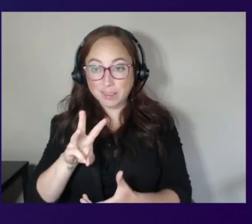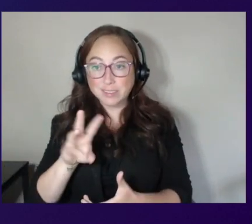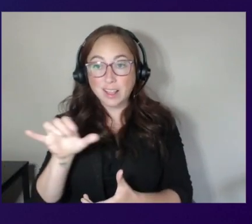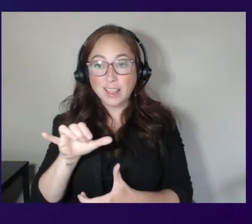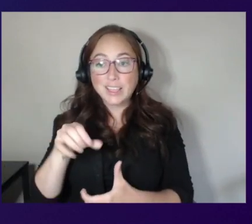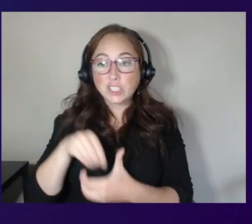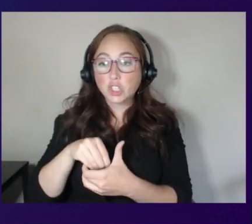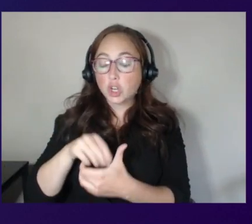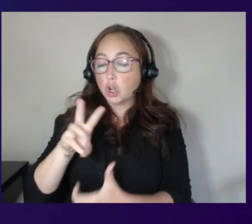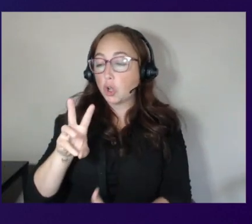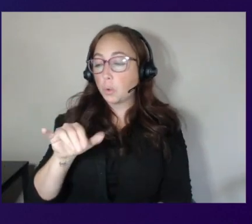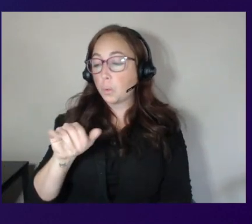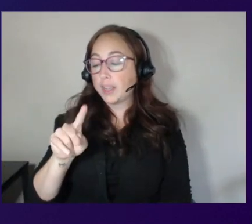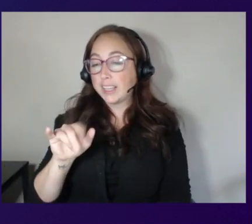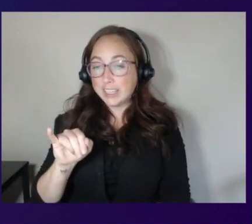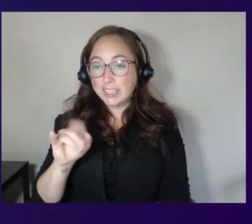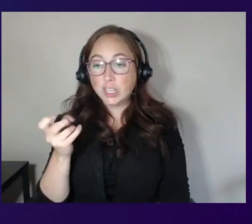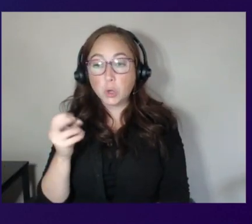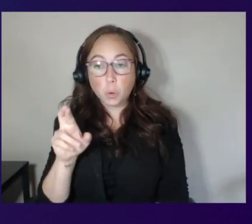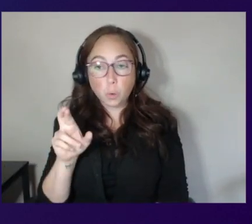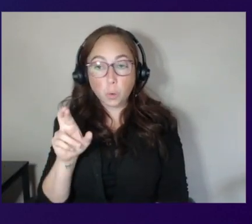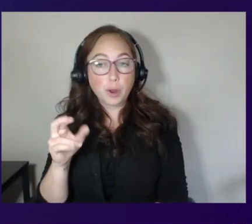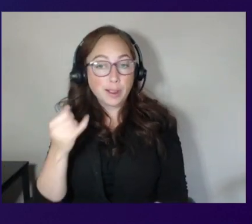wikis, or if I've got